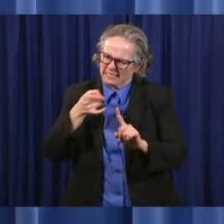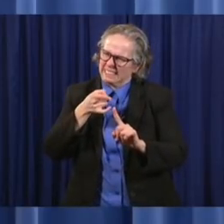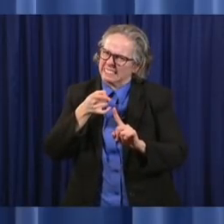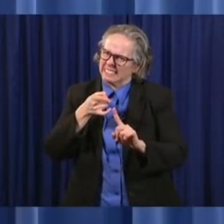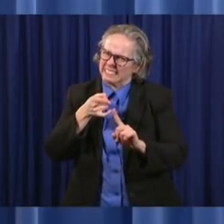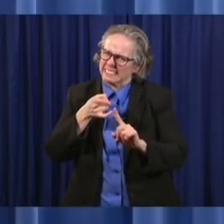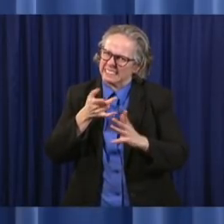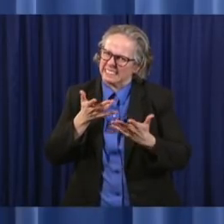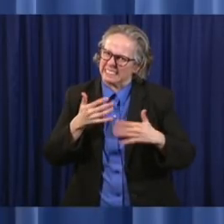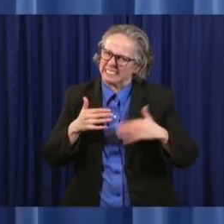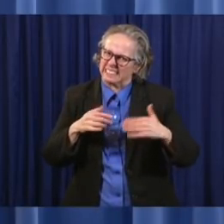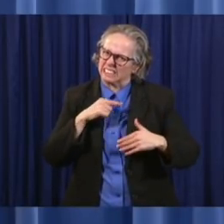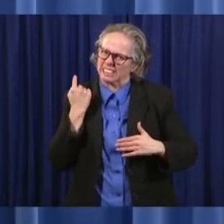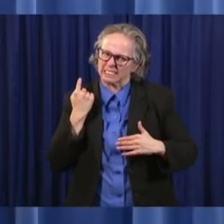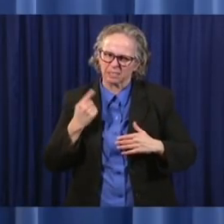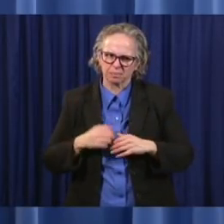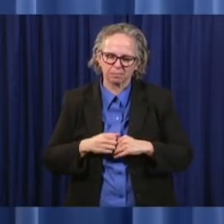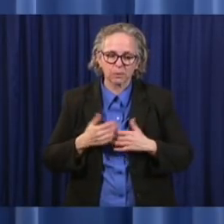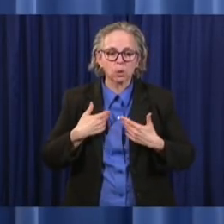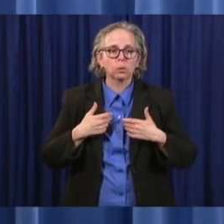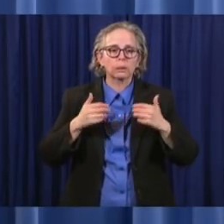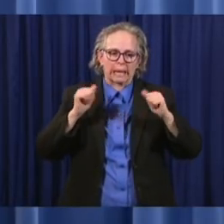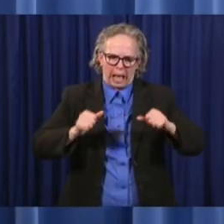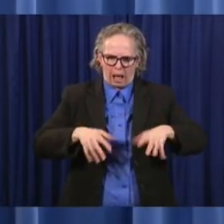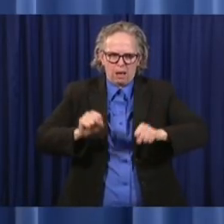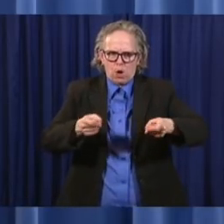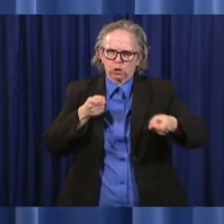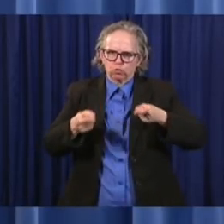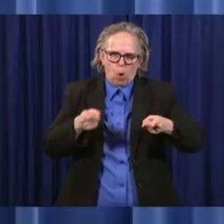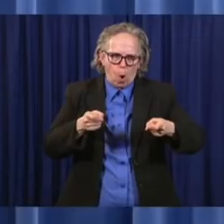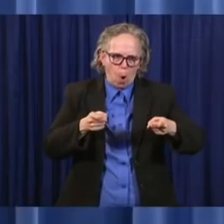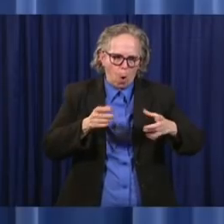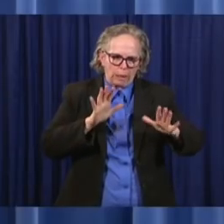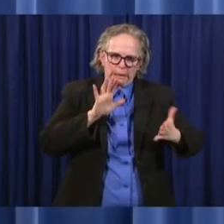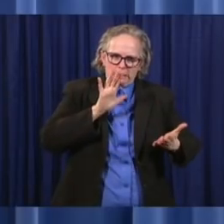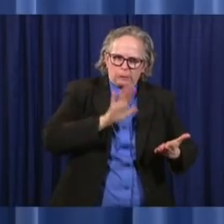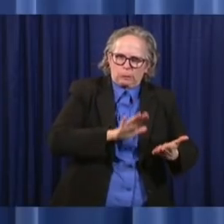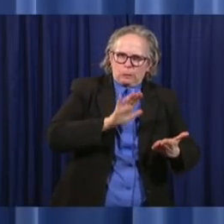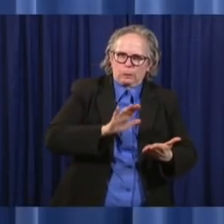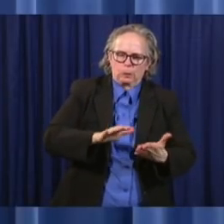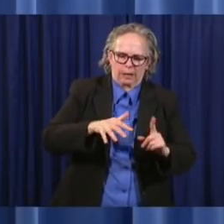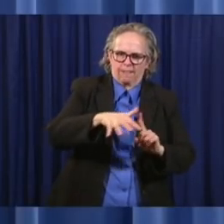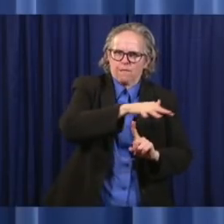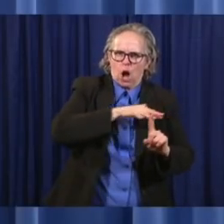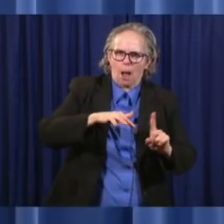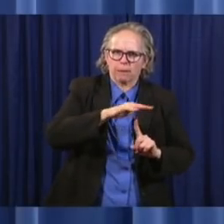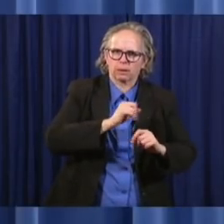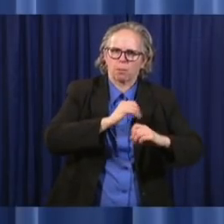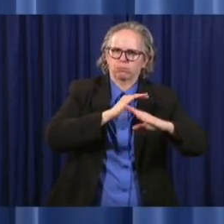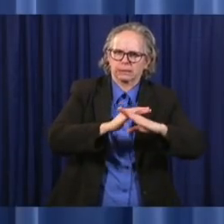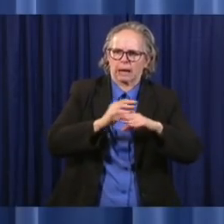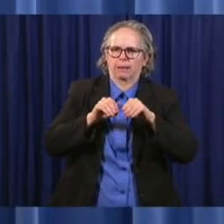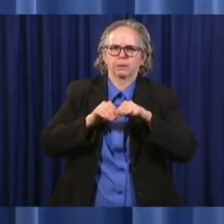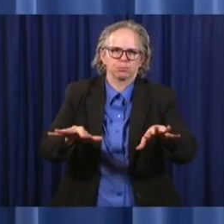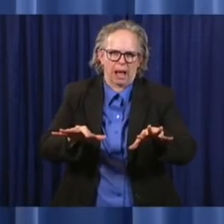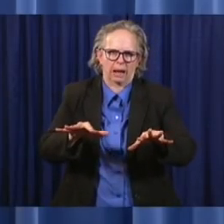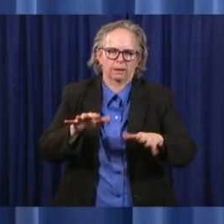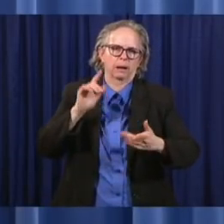do so that we do not have a significant spread of the virus?